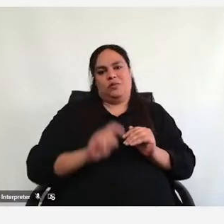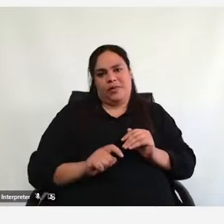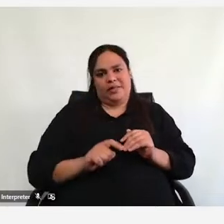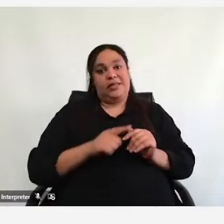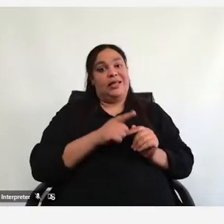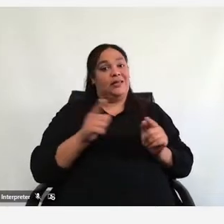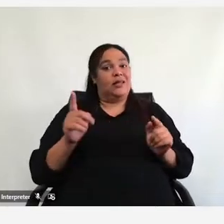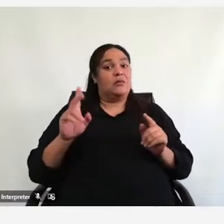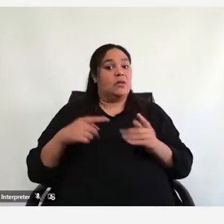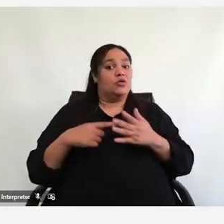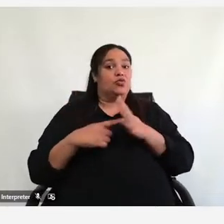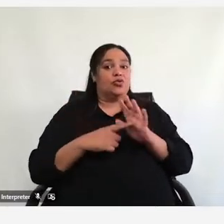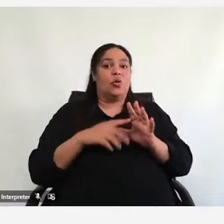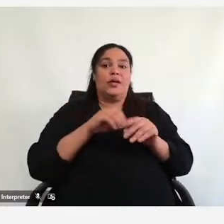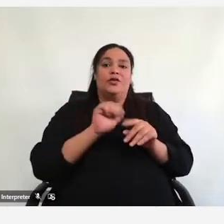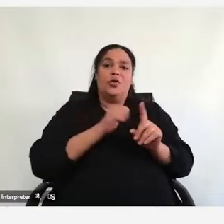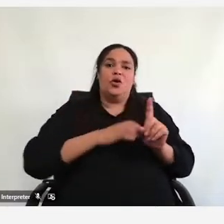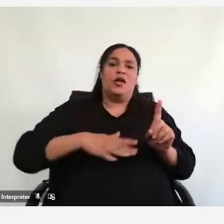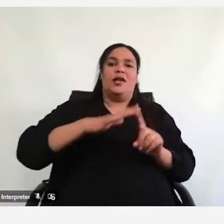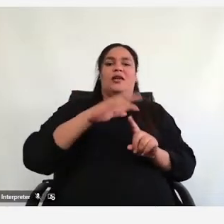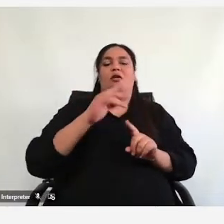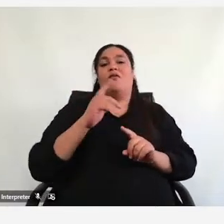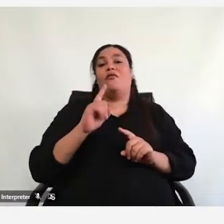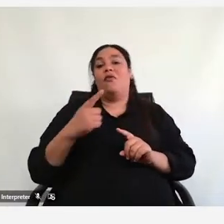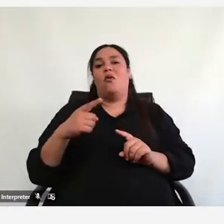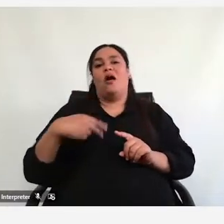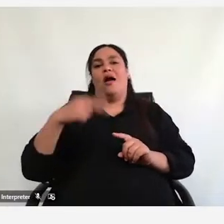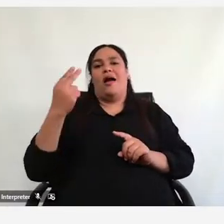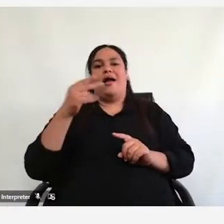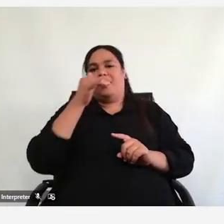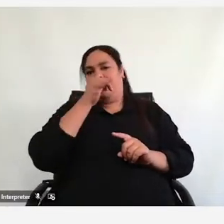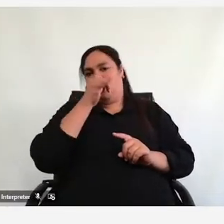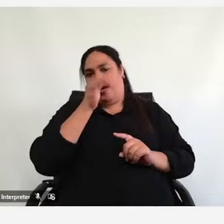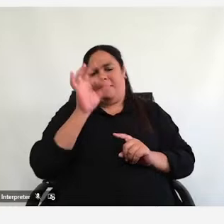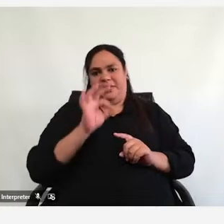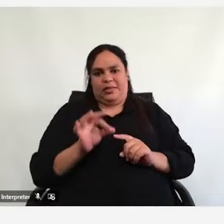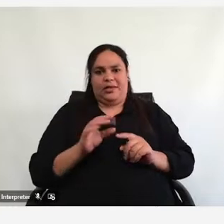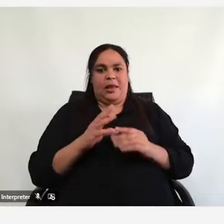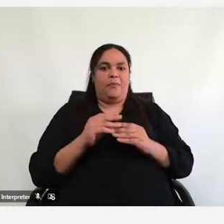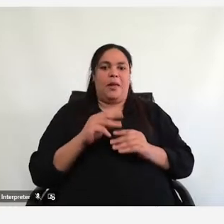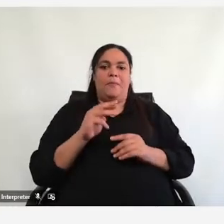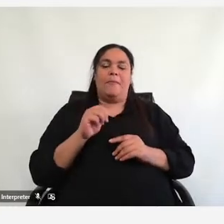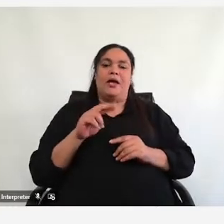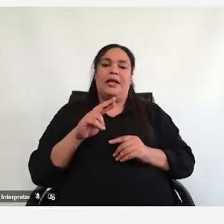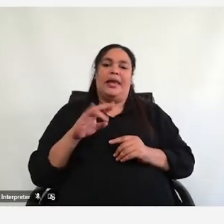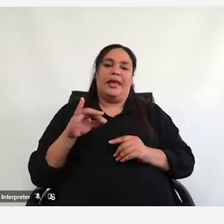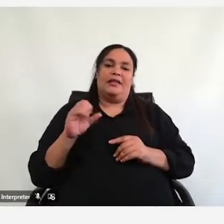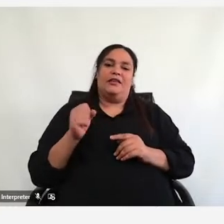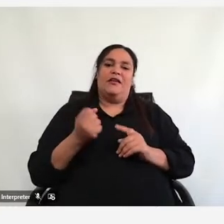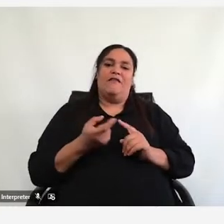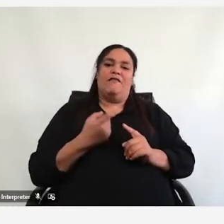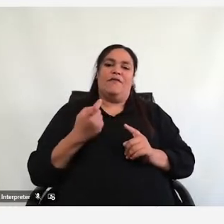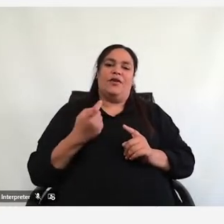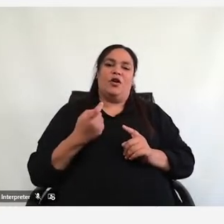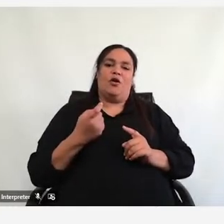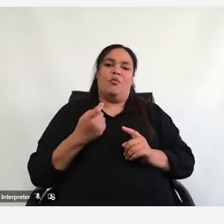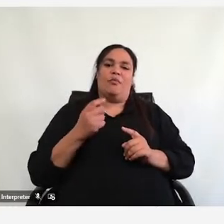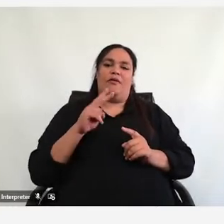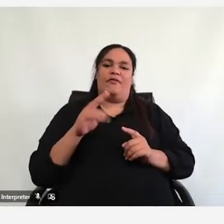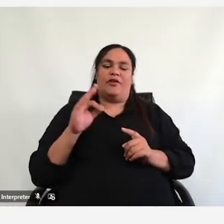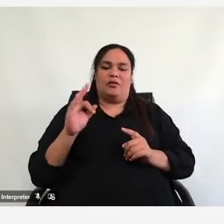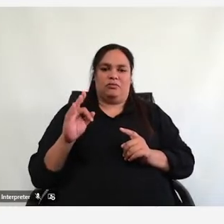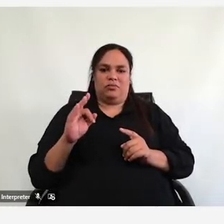be assigned in the areas with the highest crime rates. To Member Murray from the Freights Front,